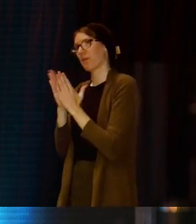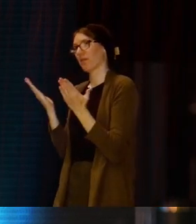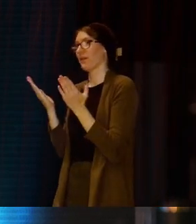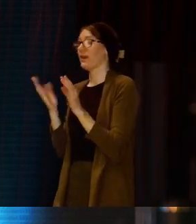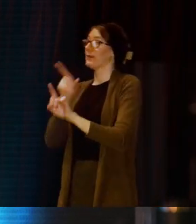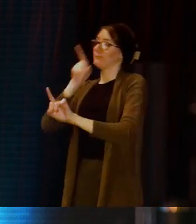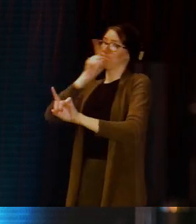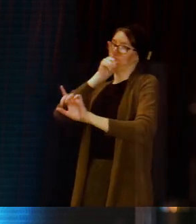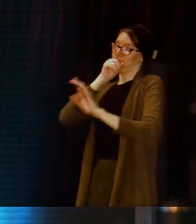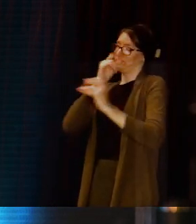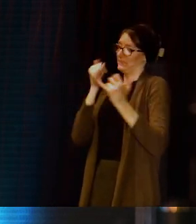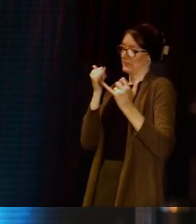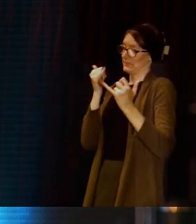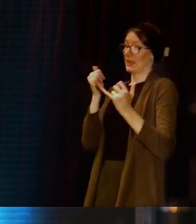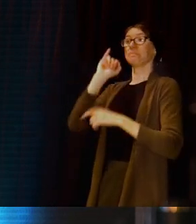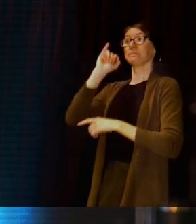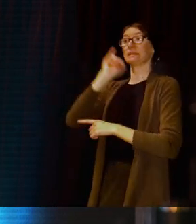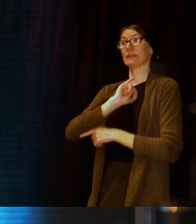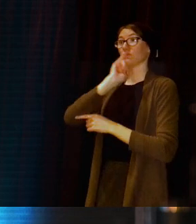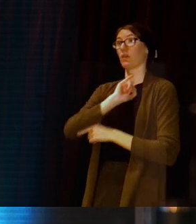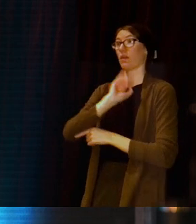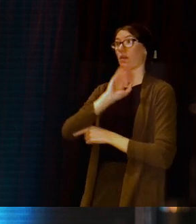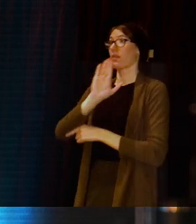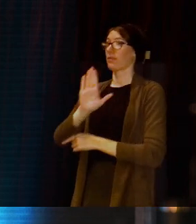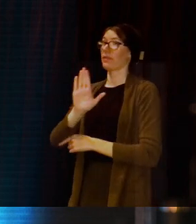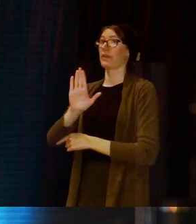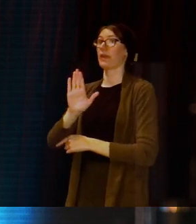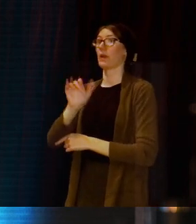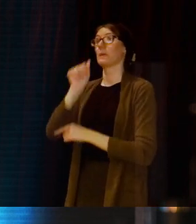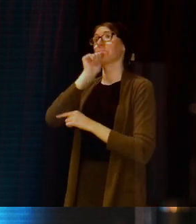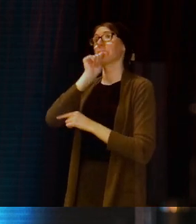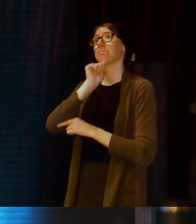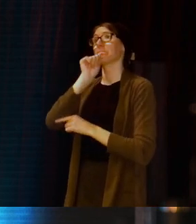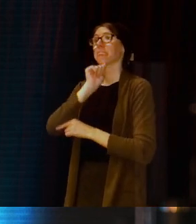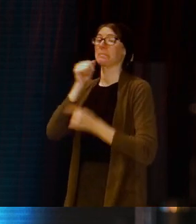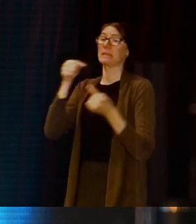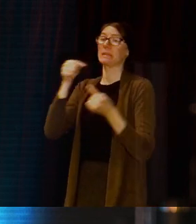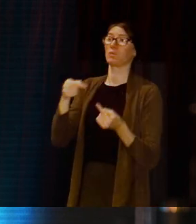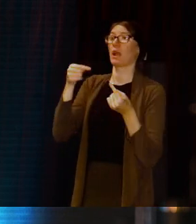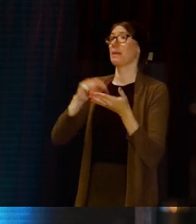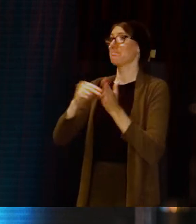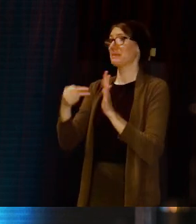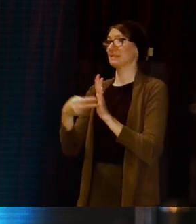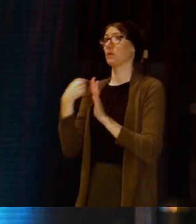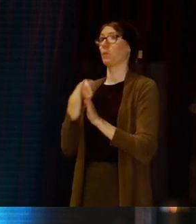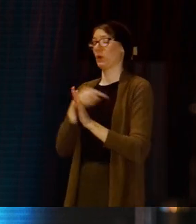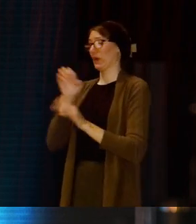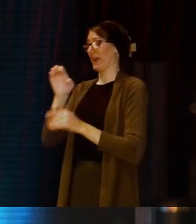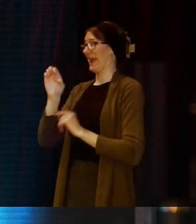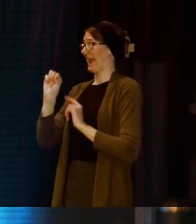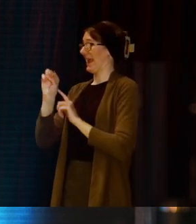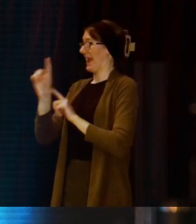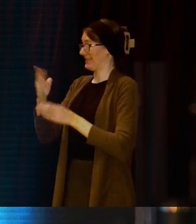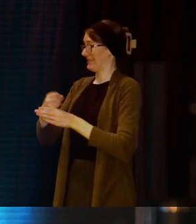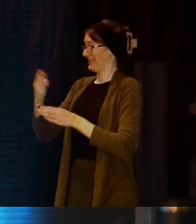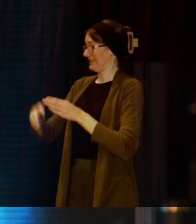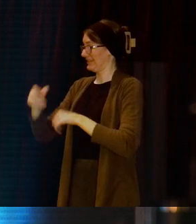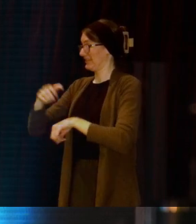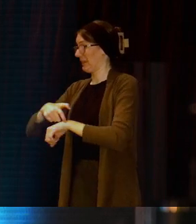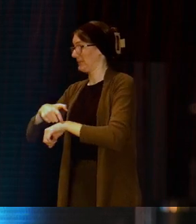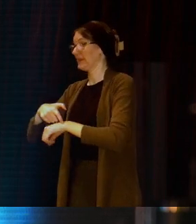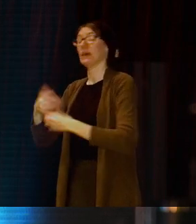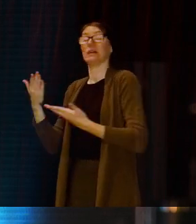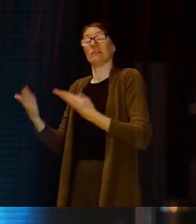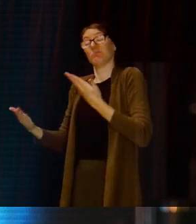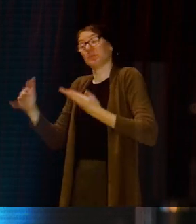doing today. I'm not saying Israel's latest trial is an indication that we are in the end times. You know, maybe we are,